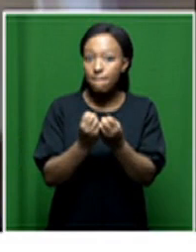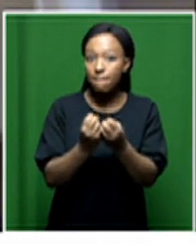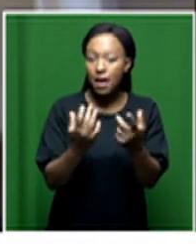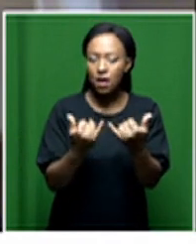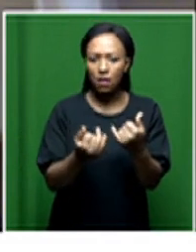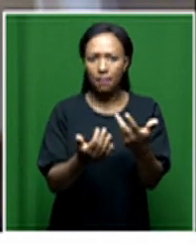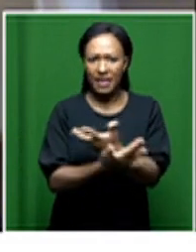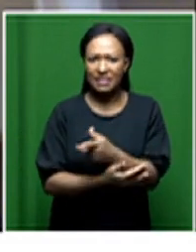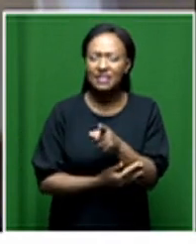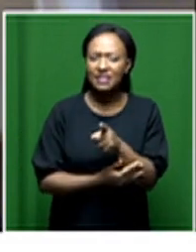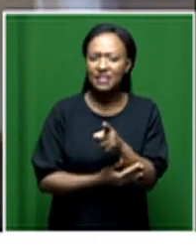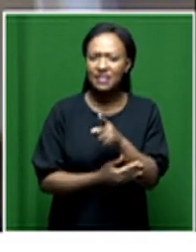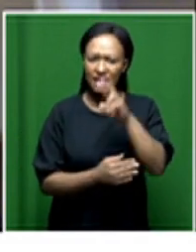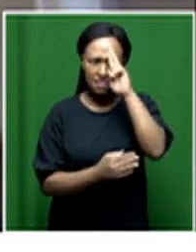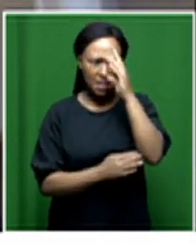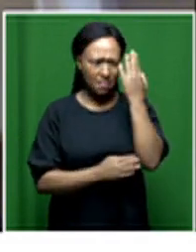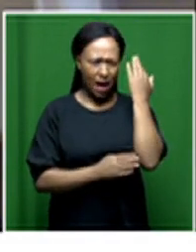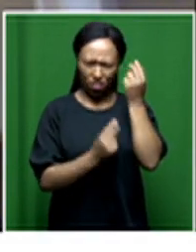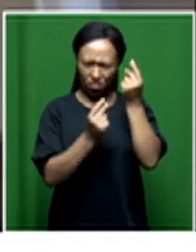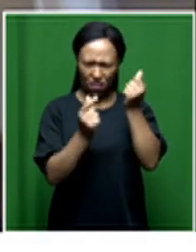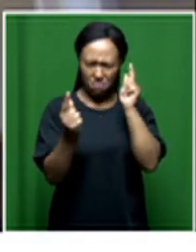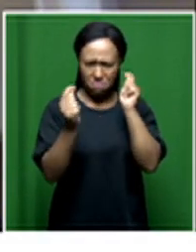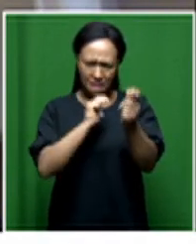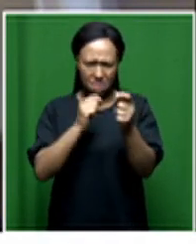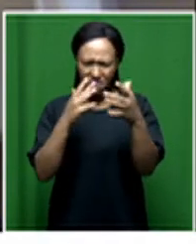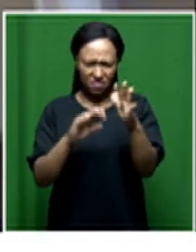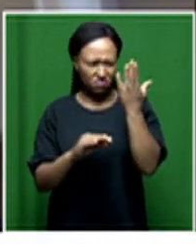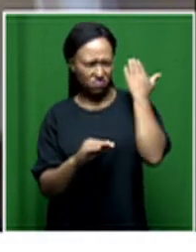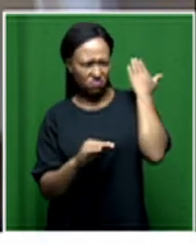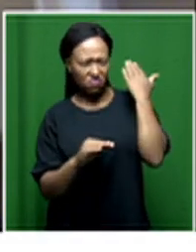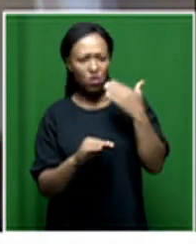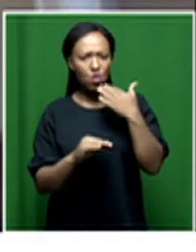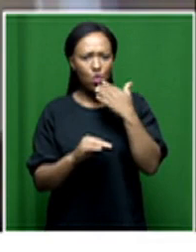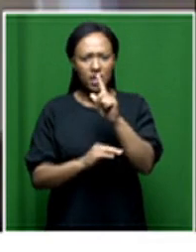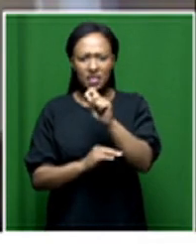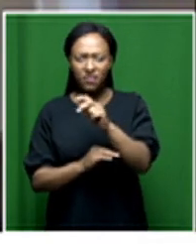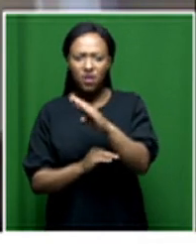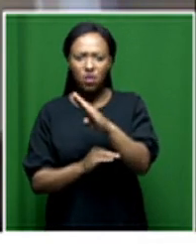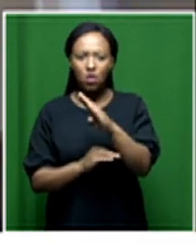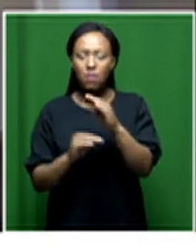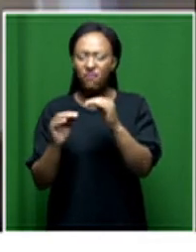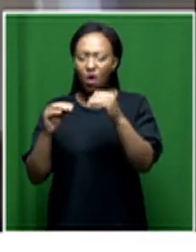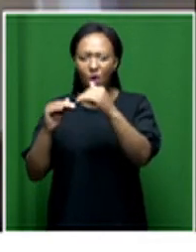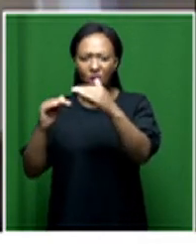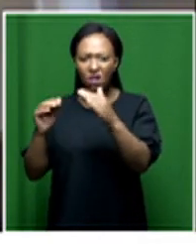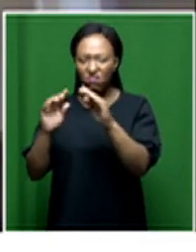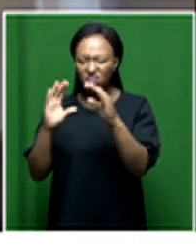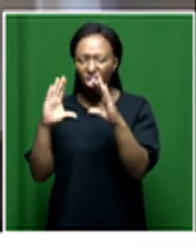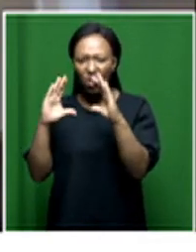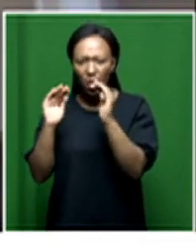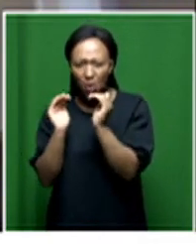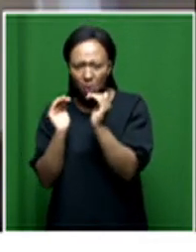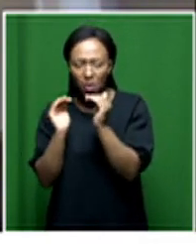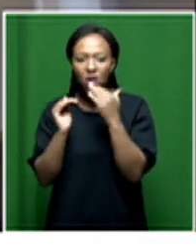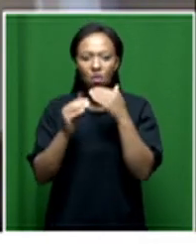that's possible. You'll remember the rapid switch from box TVs to flat screen TVs. And if you now were to